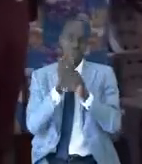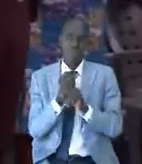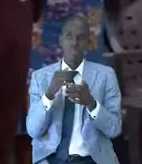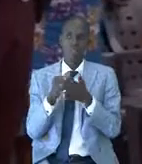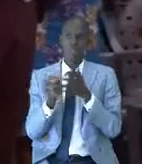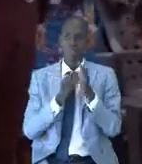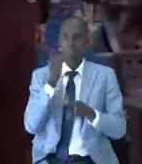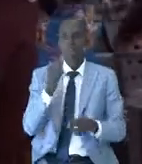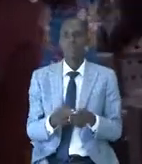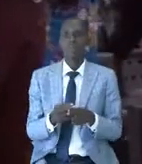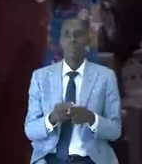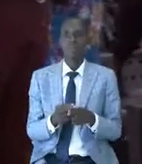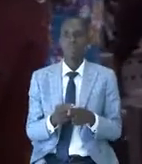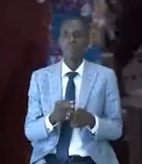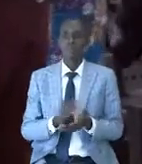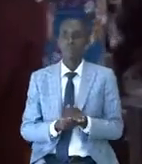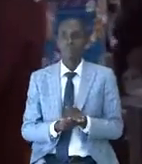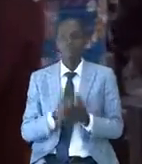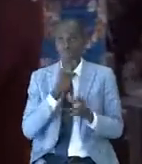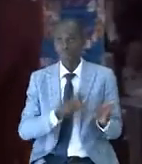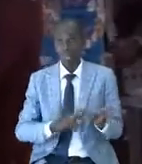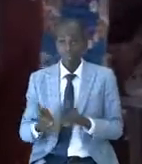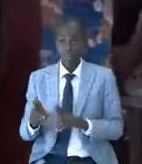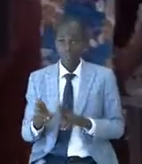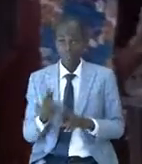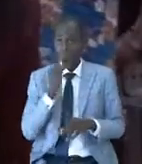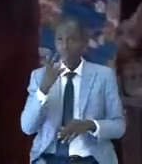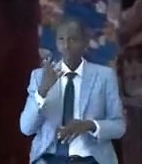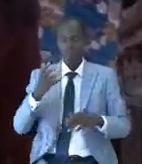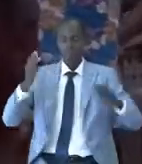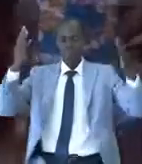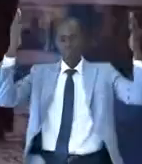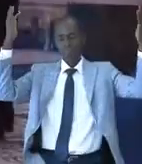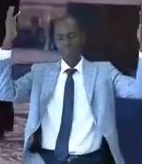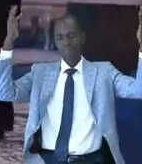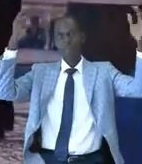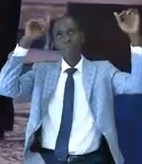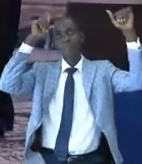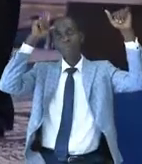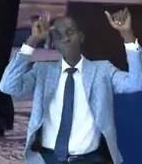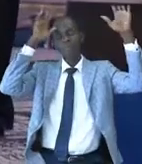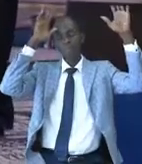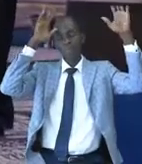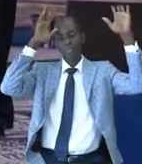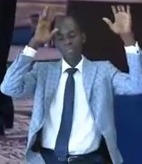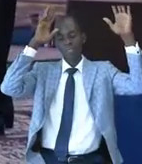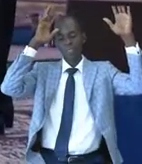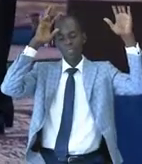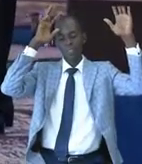Are you there? All right, let me see you there. Father, in Jesus'